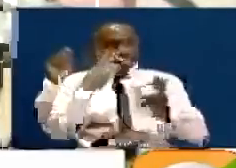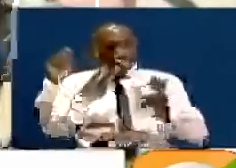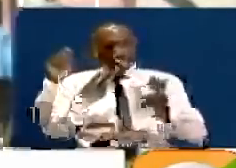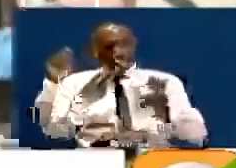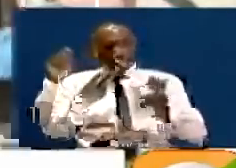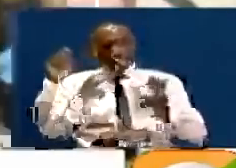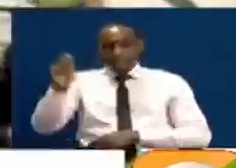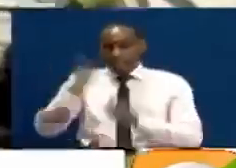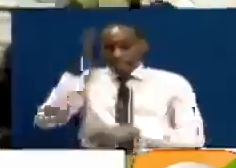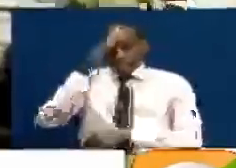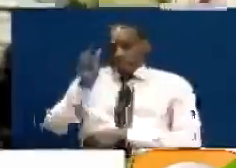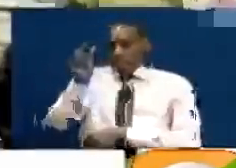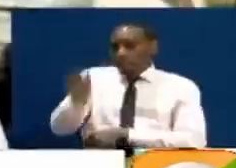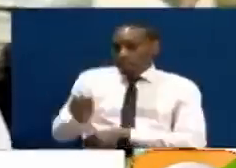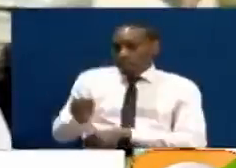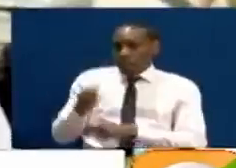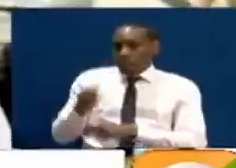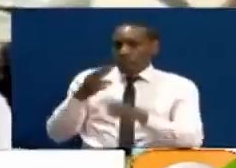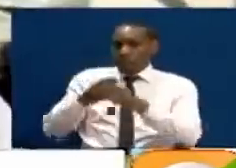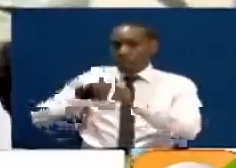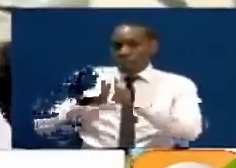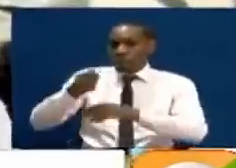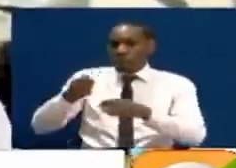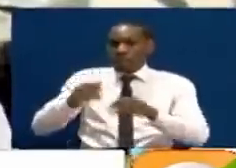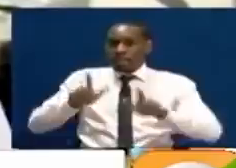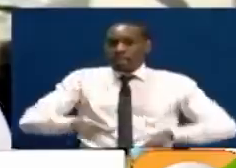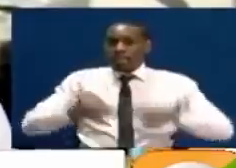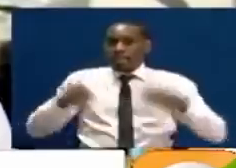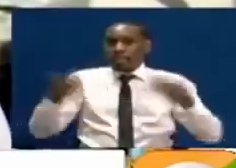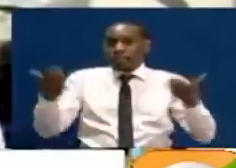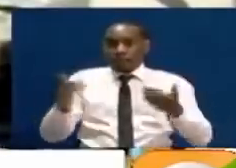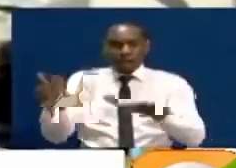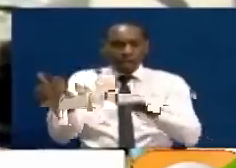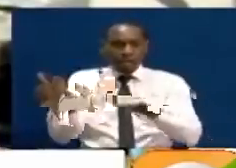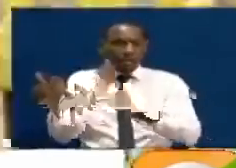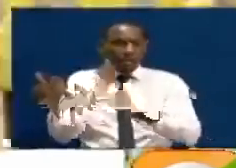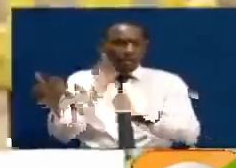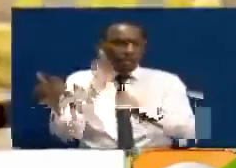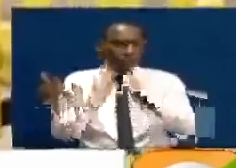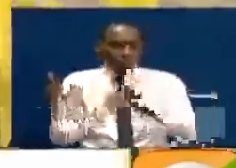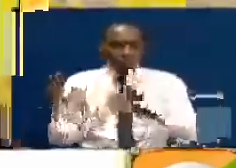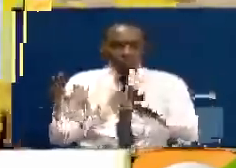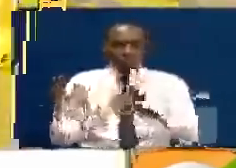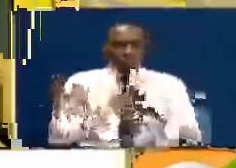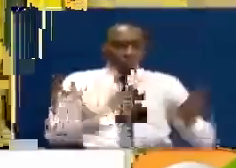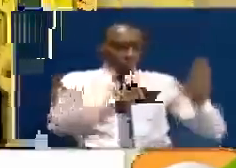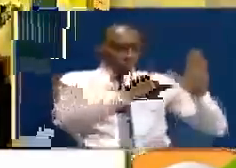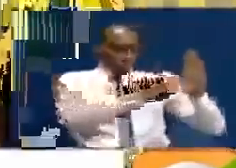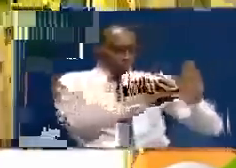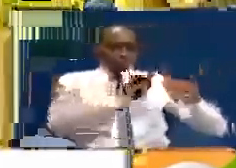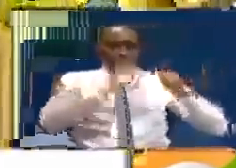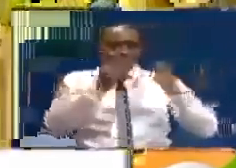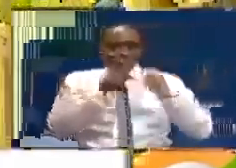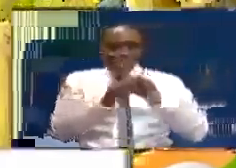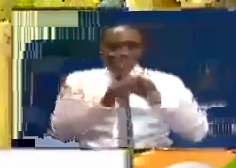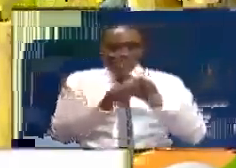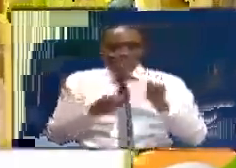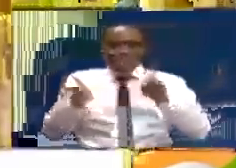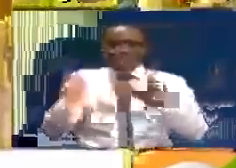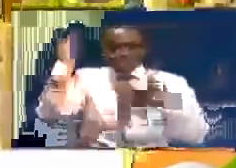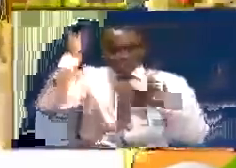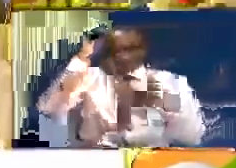Kujua huyu mtu anaitwa above, anakaaga wapi, ofisi yake ni gani. The legal fraternity also weighed in on Korea's